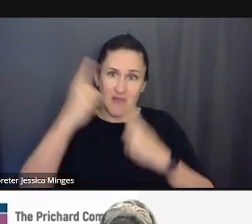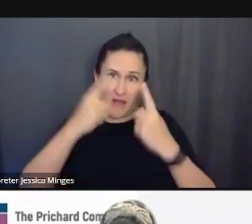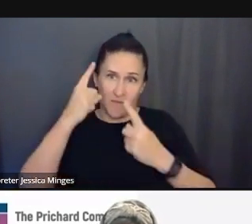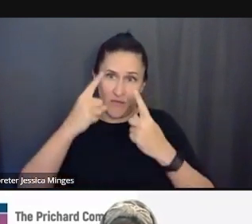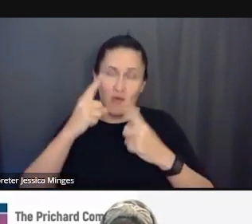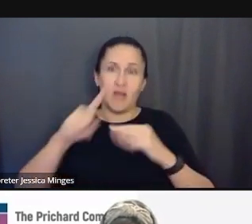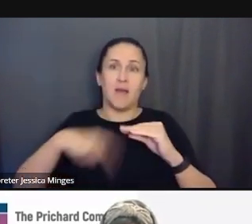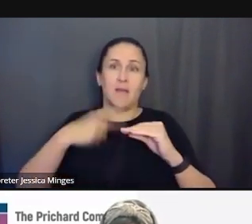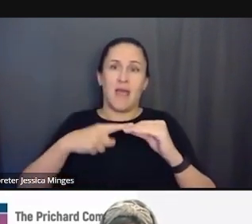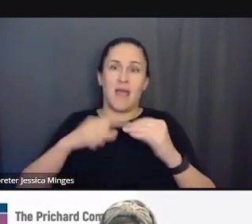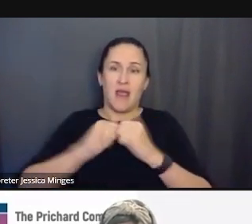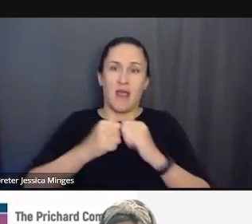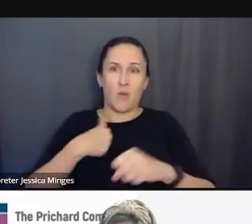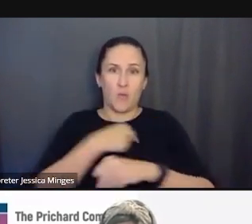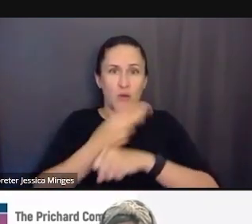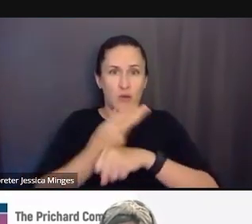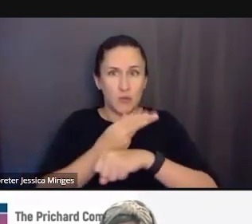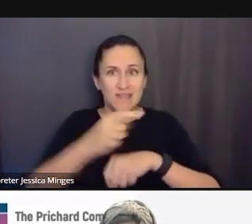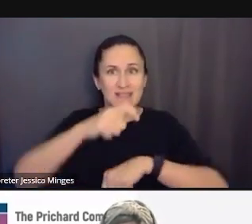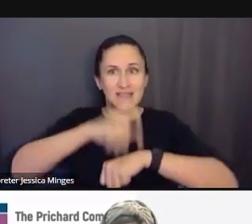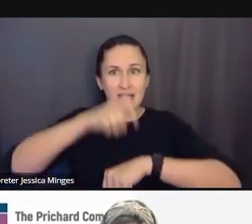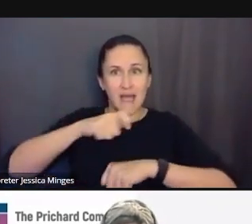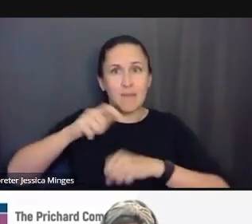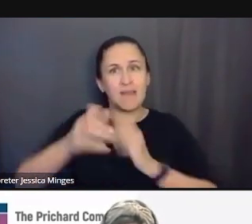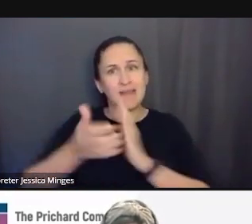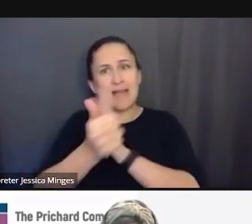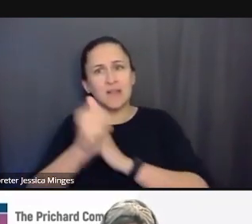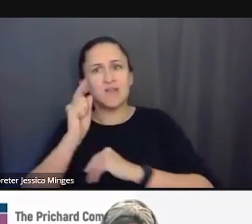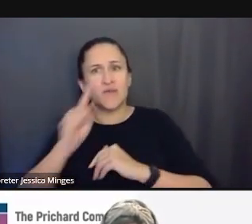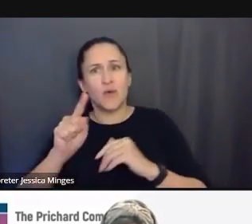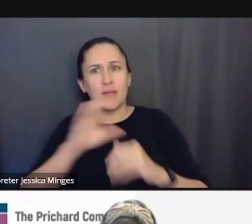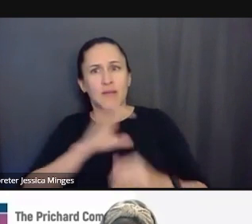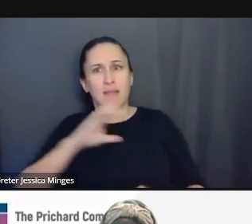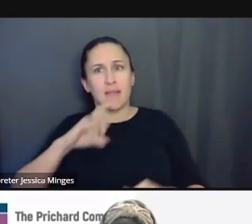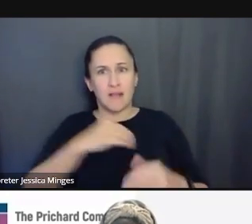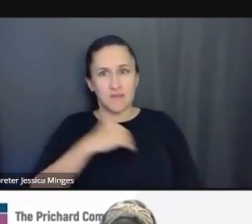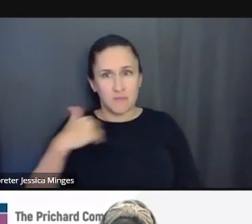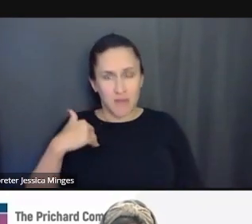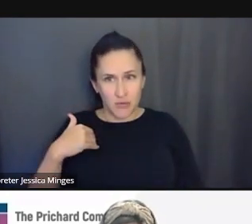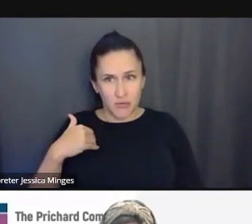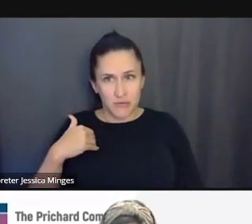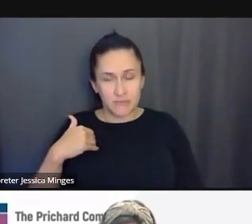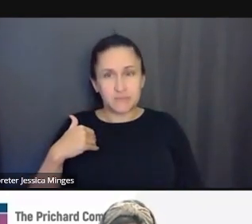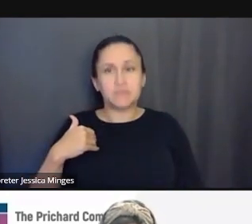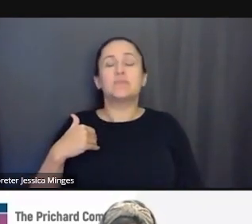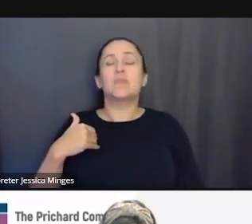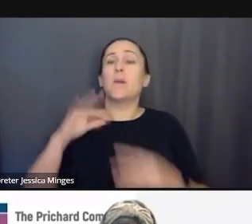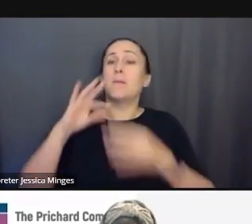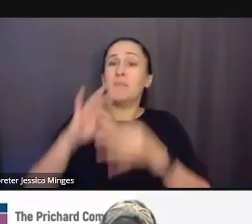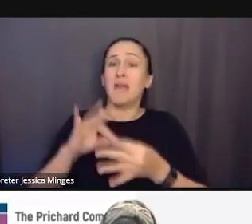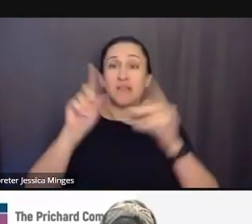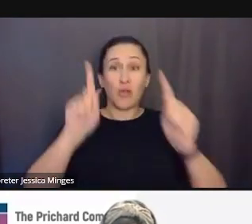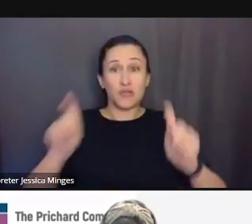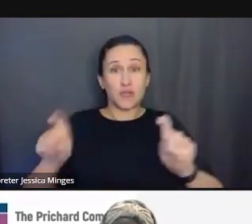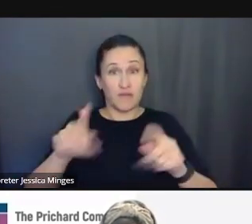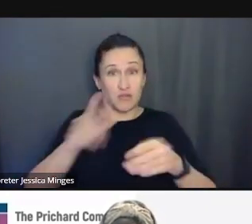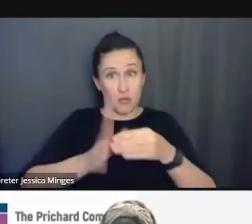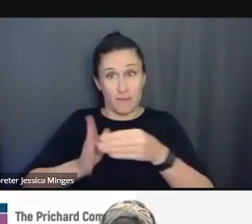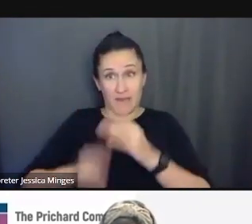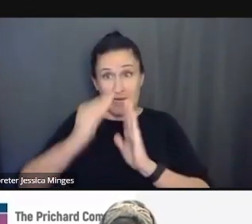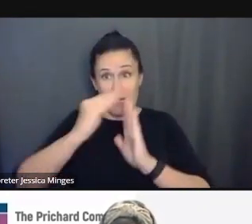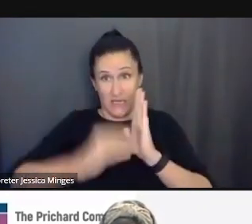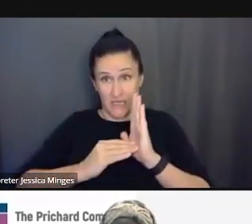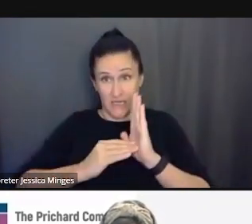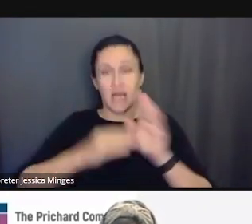use the time and talents of the council members. So based on the surveys that you all completed